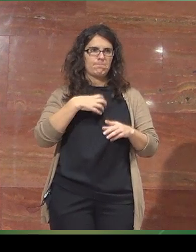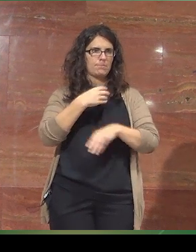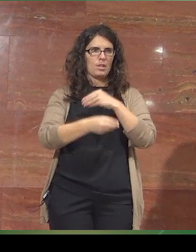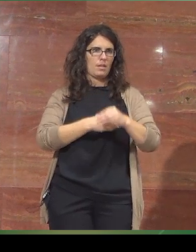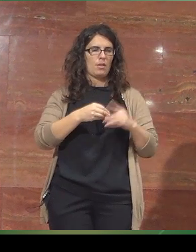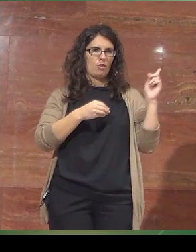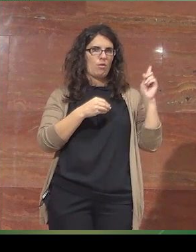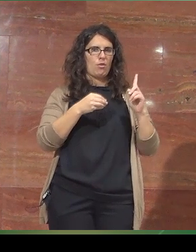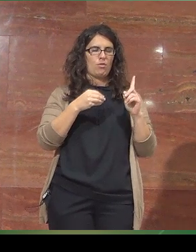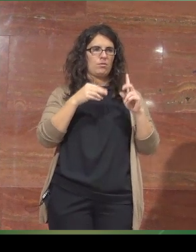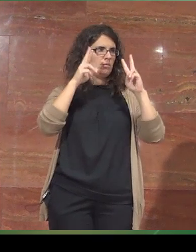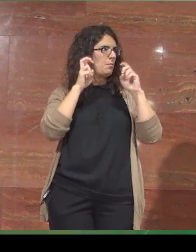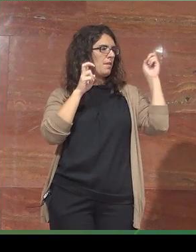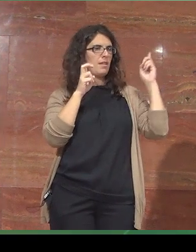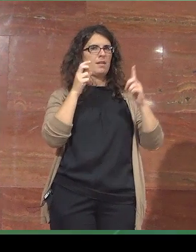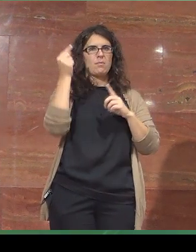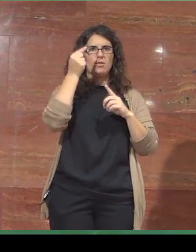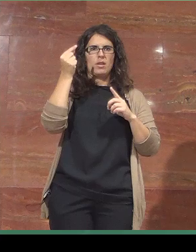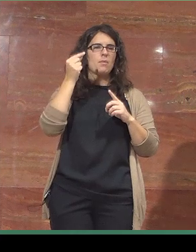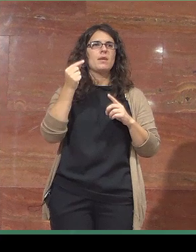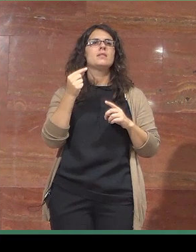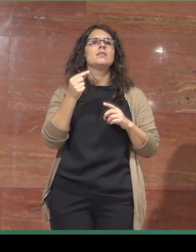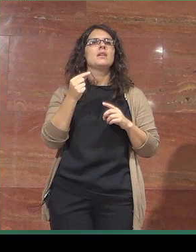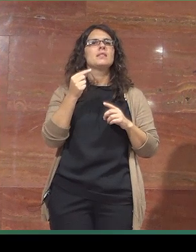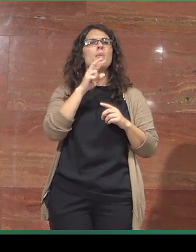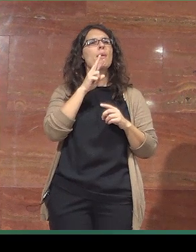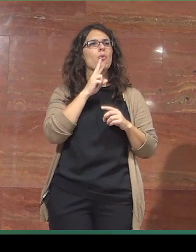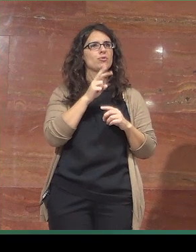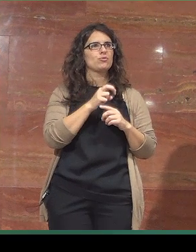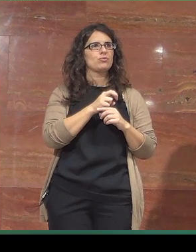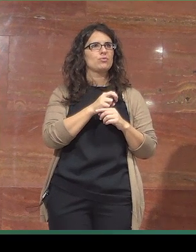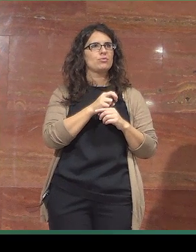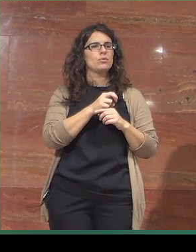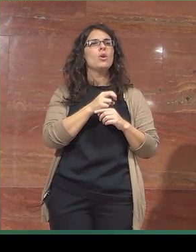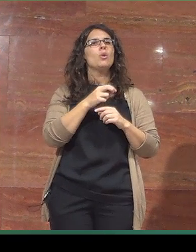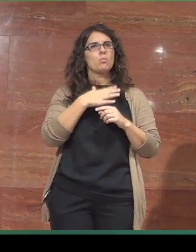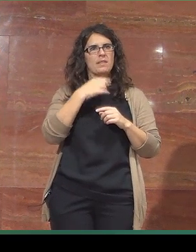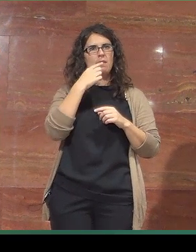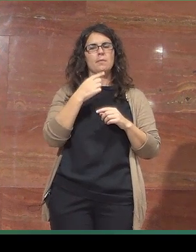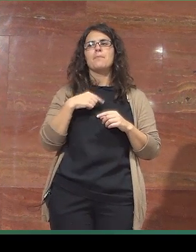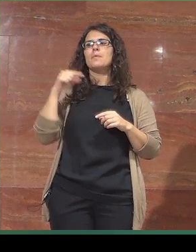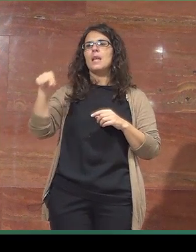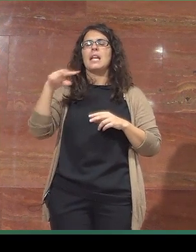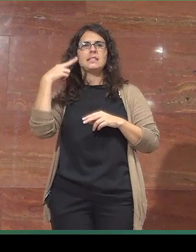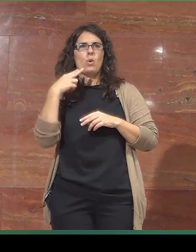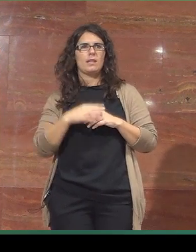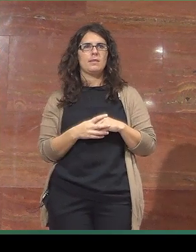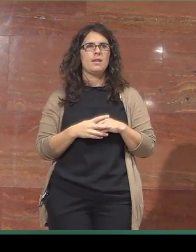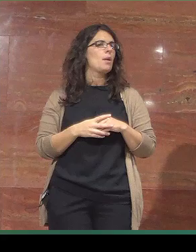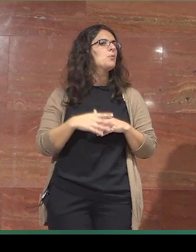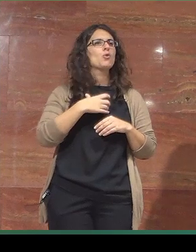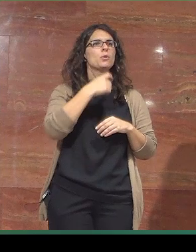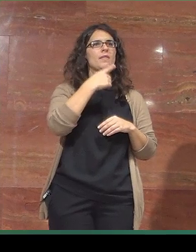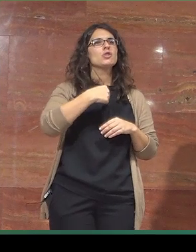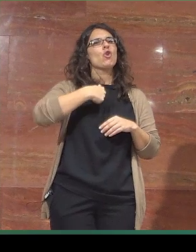I eat. So we try to introduce a second dimension, who are the humans. And